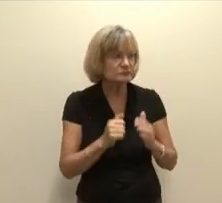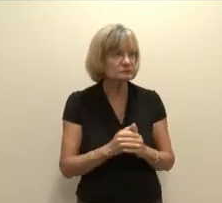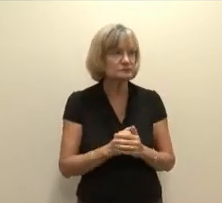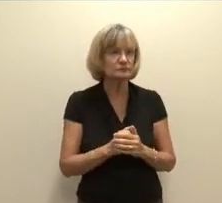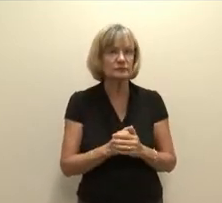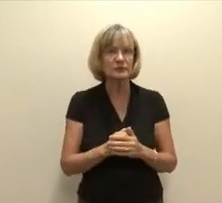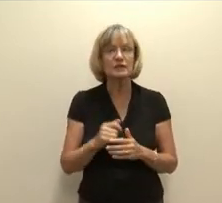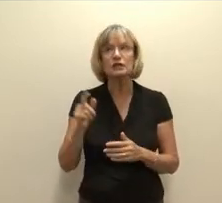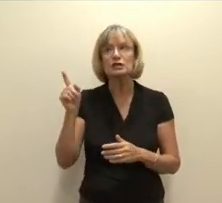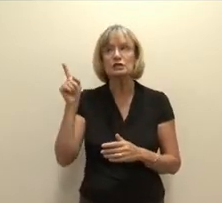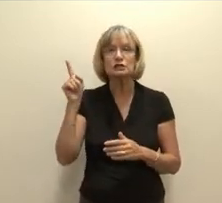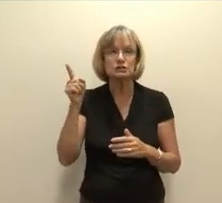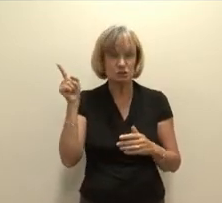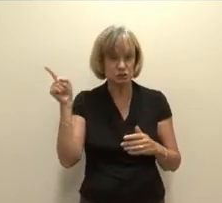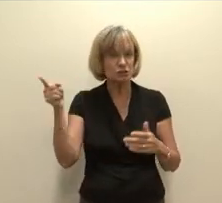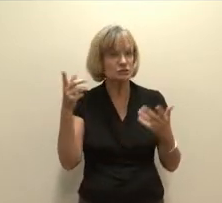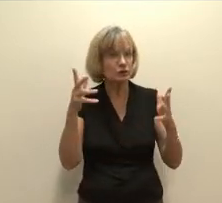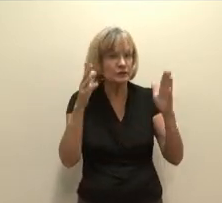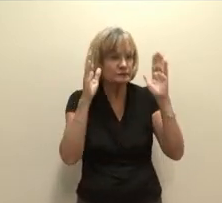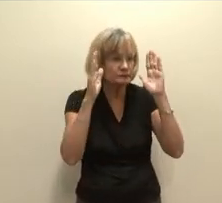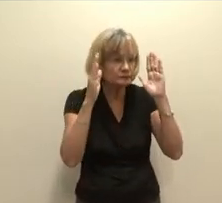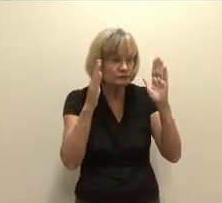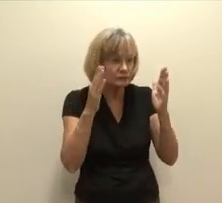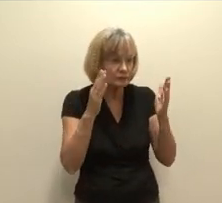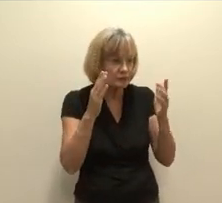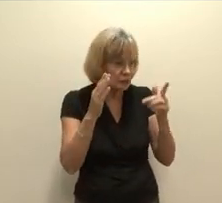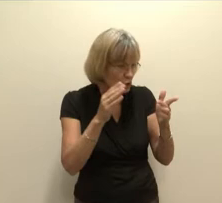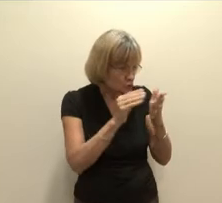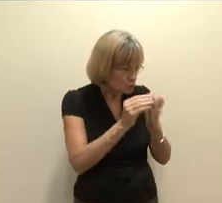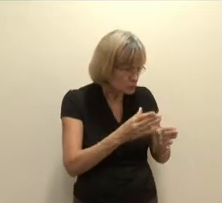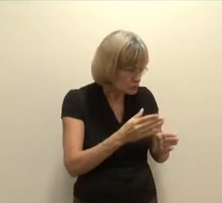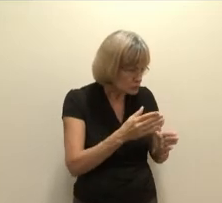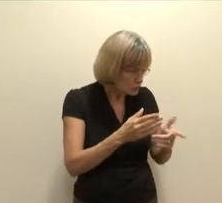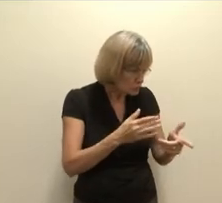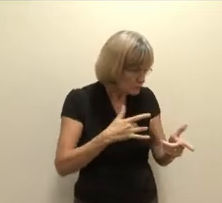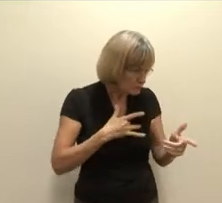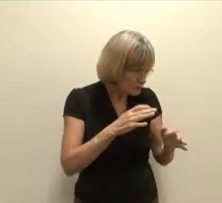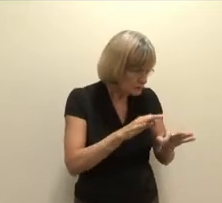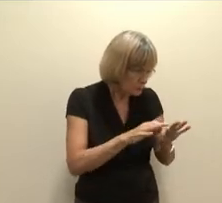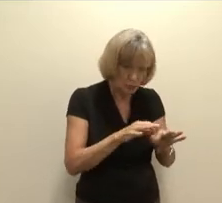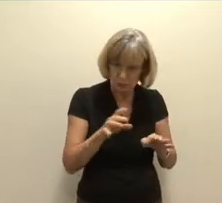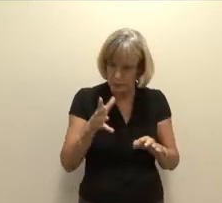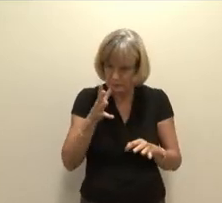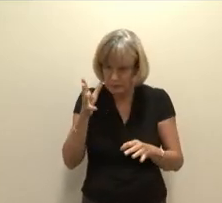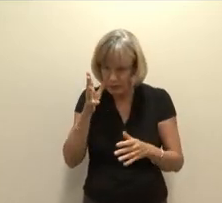She's listening tonight to what's important to our students, our families, and our community.